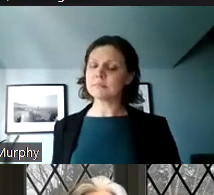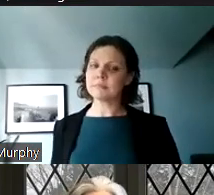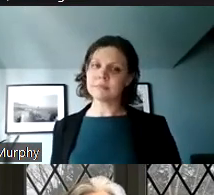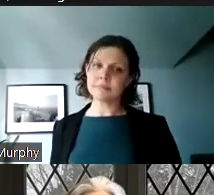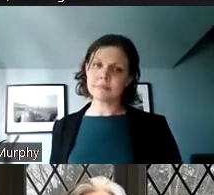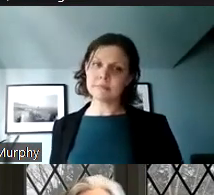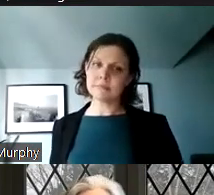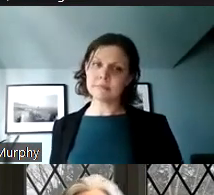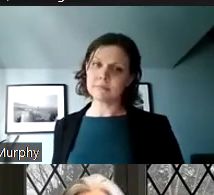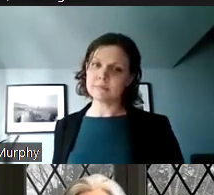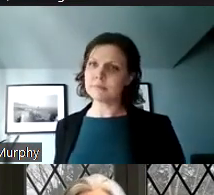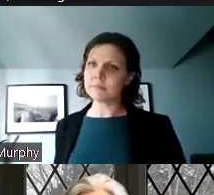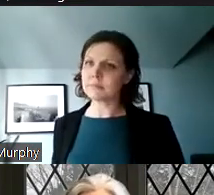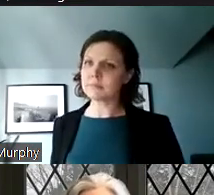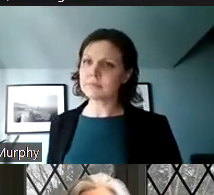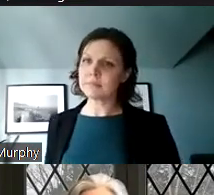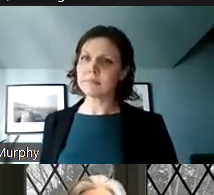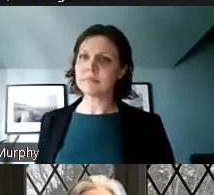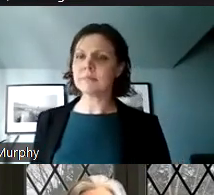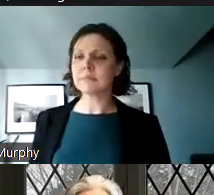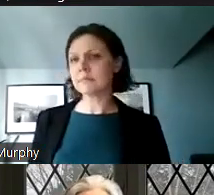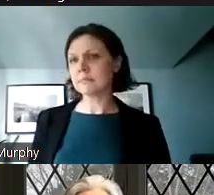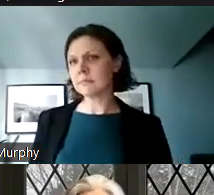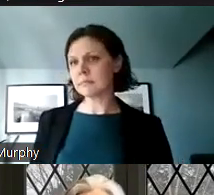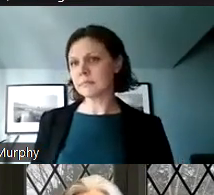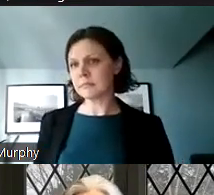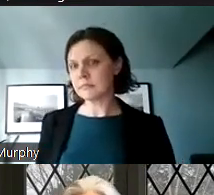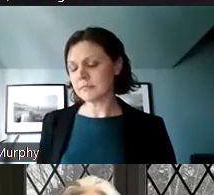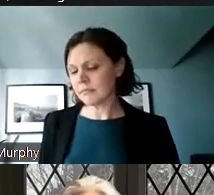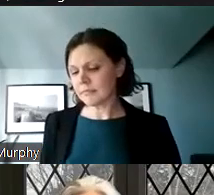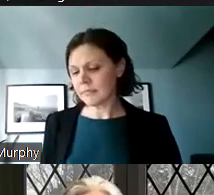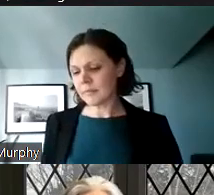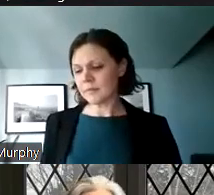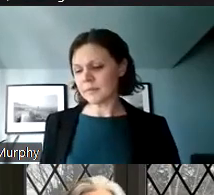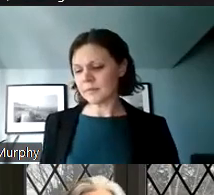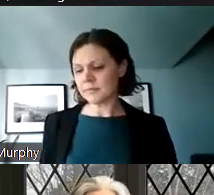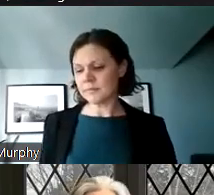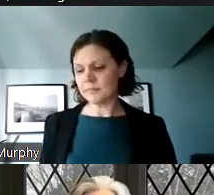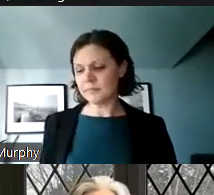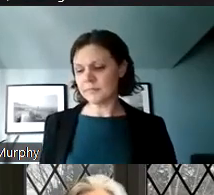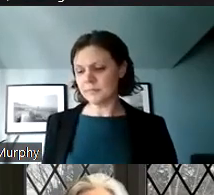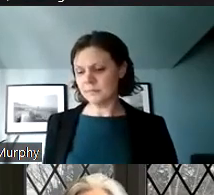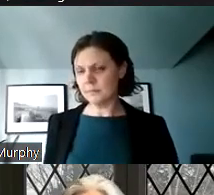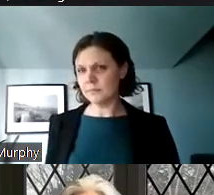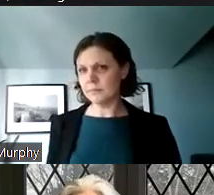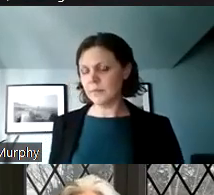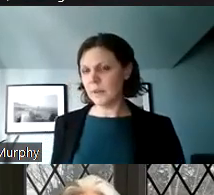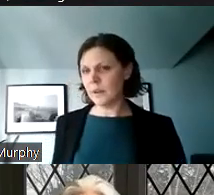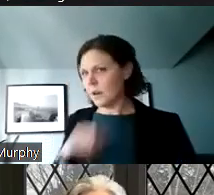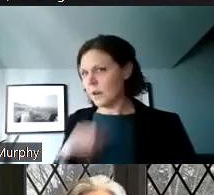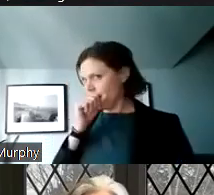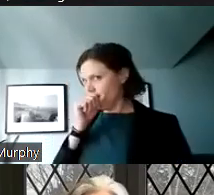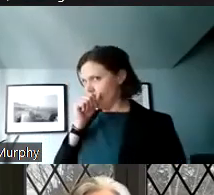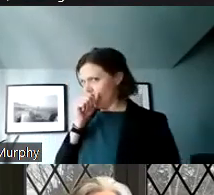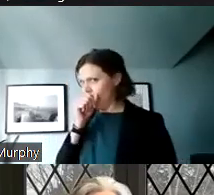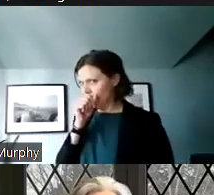present and preserve them for the future. So Society Sunday allows us to share these stories with